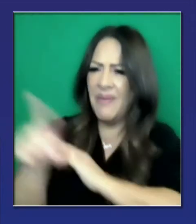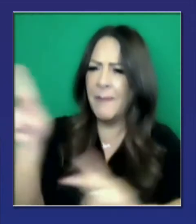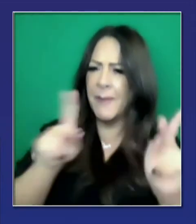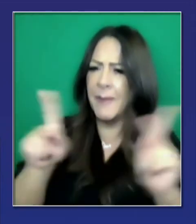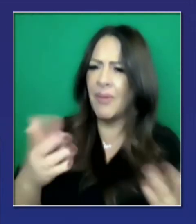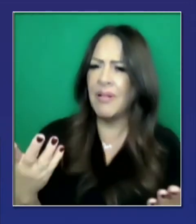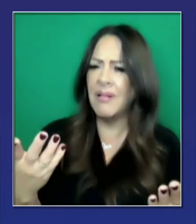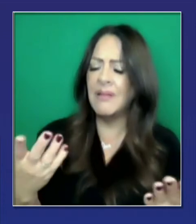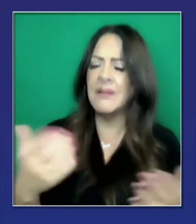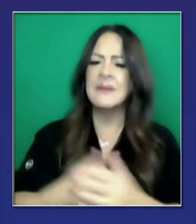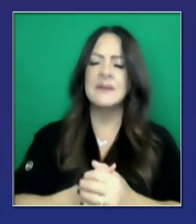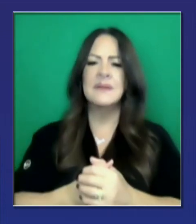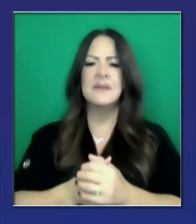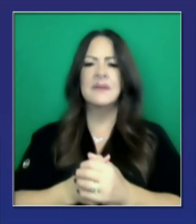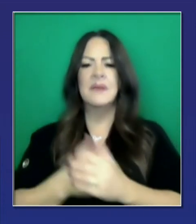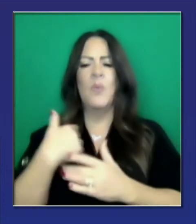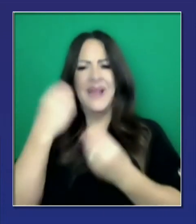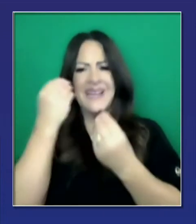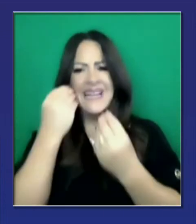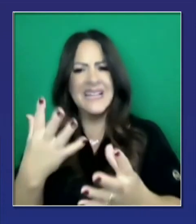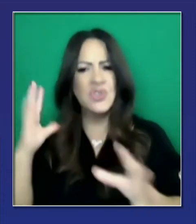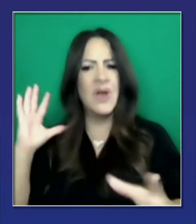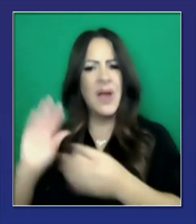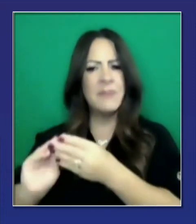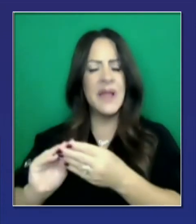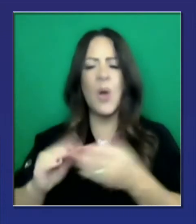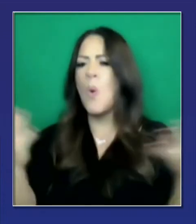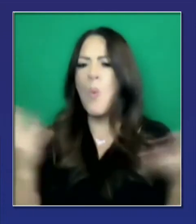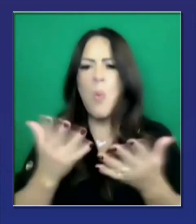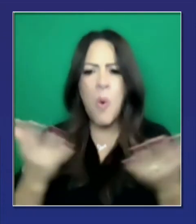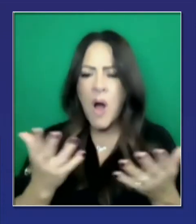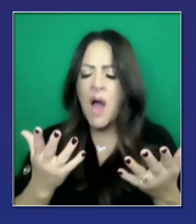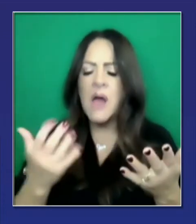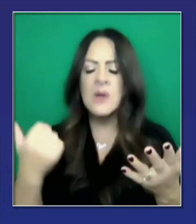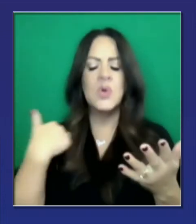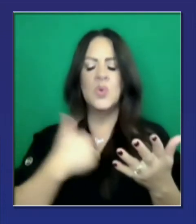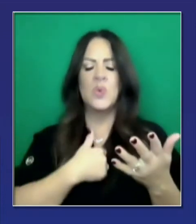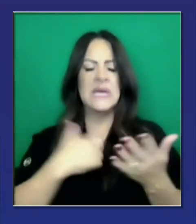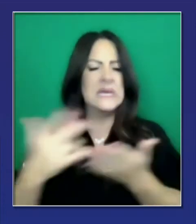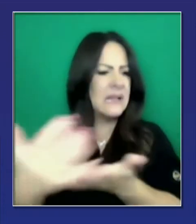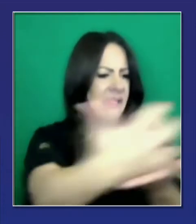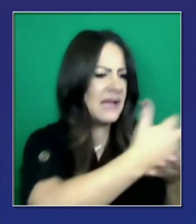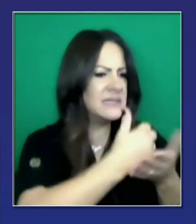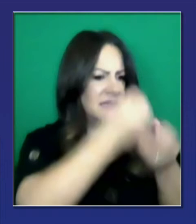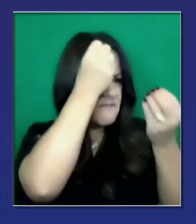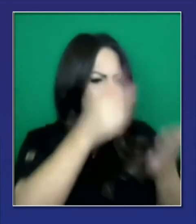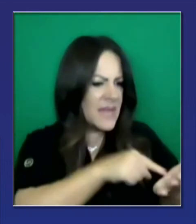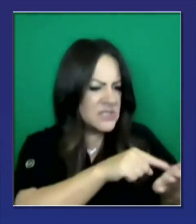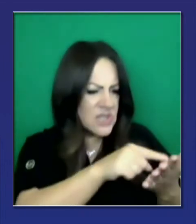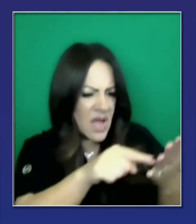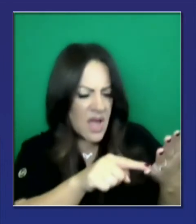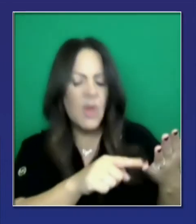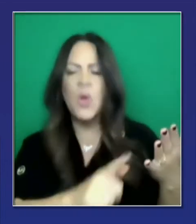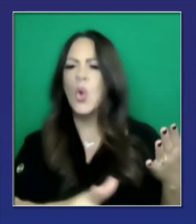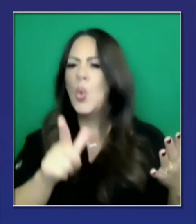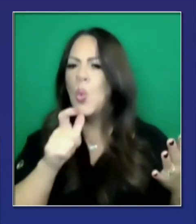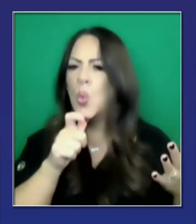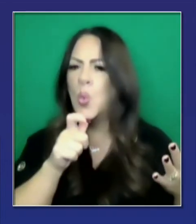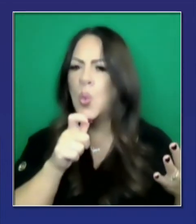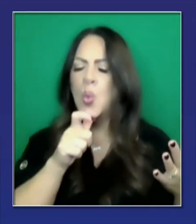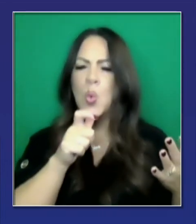update on what we're experiencing in terms of just the data we've collected on how deadly and who is